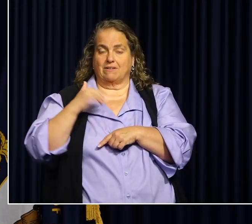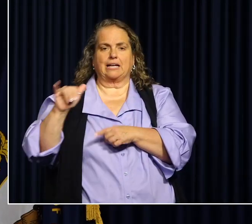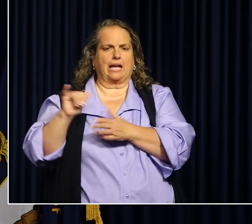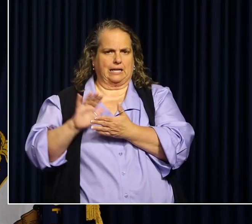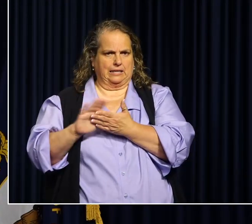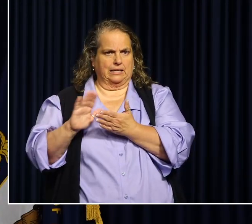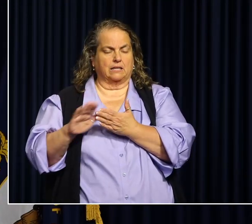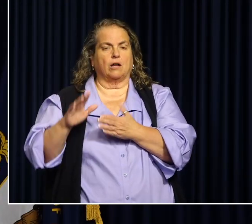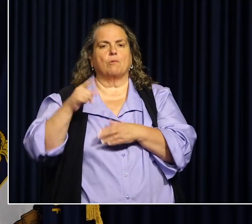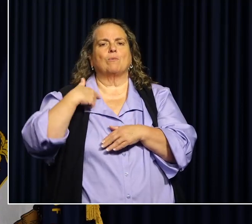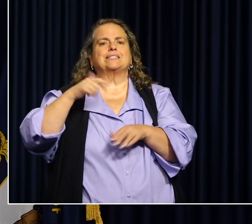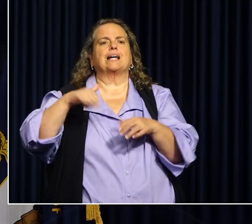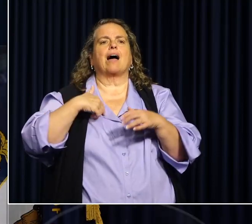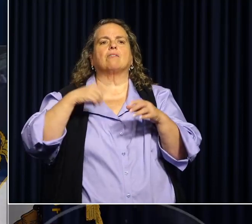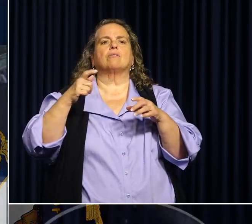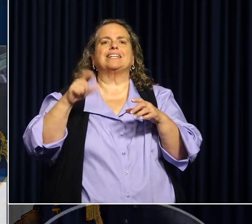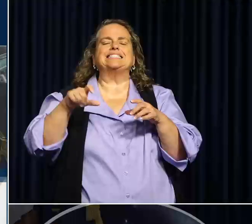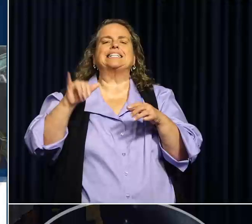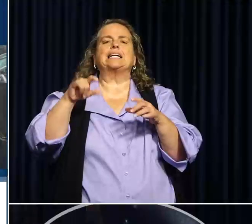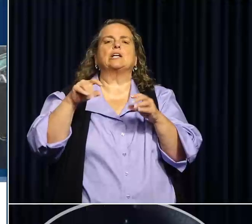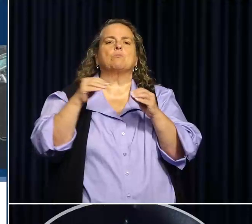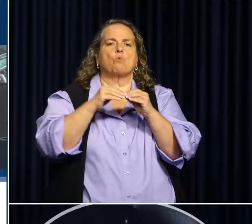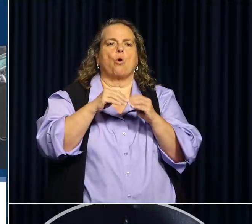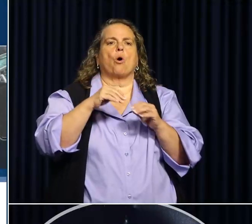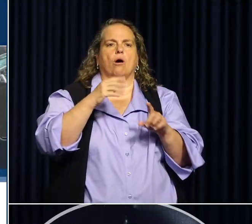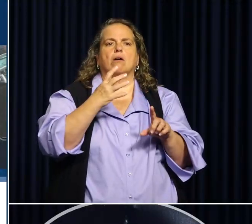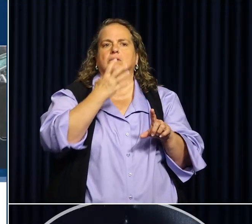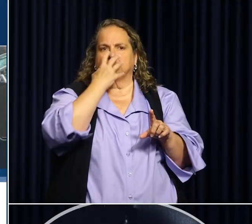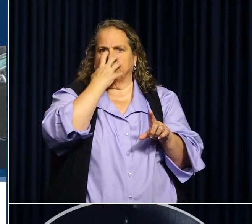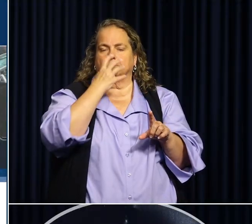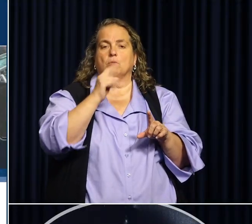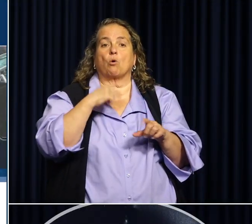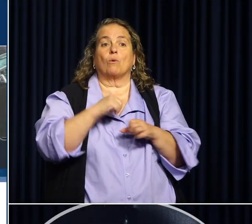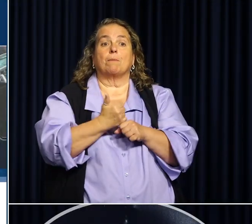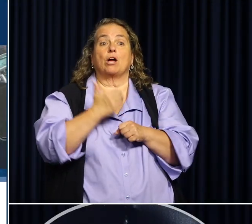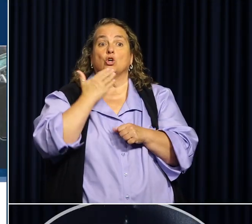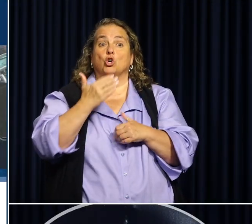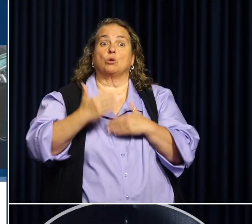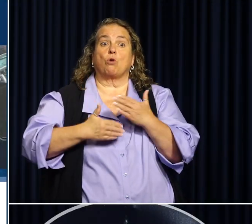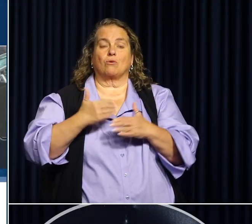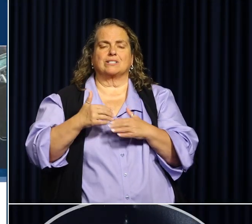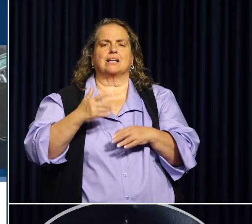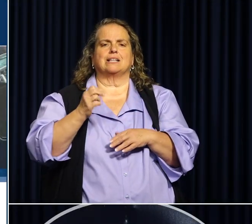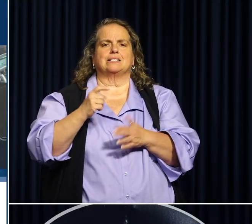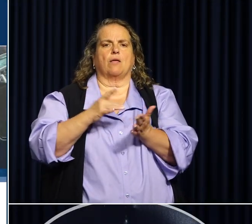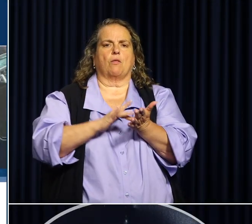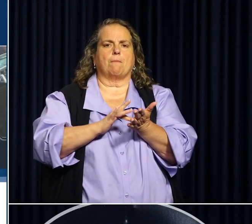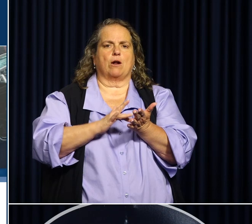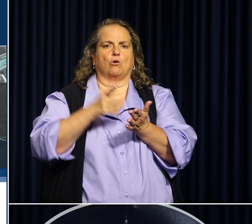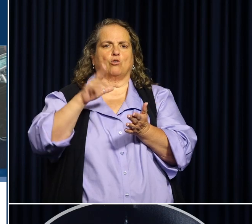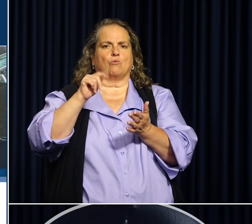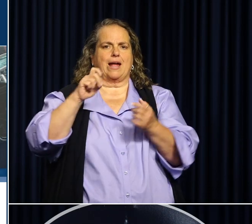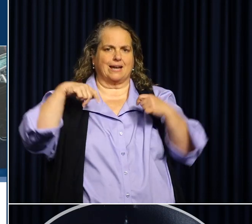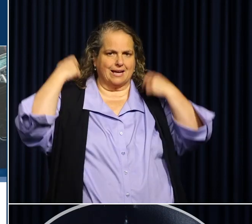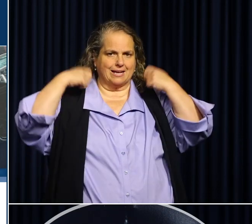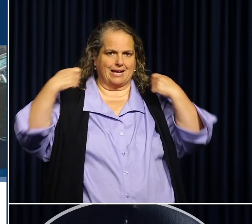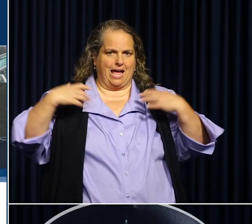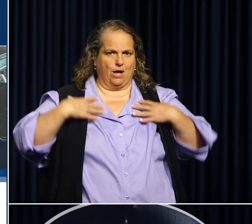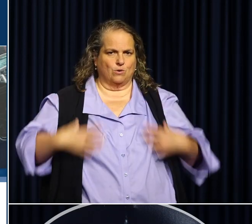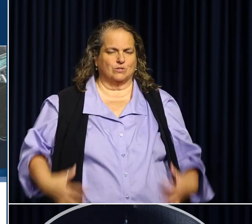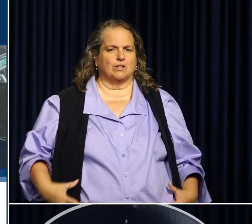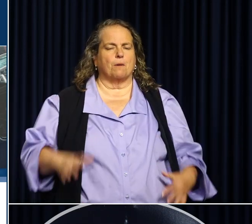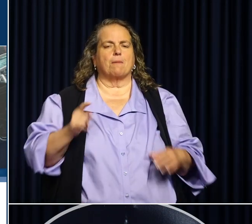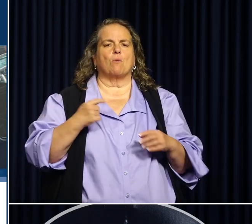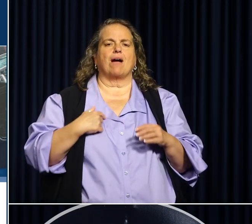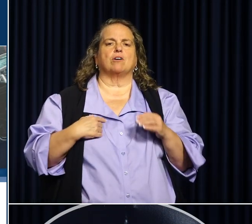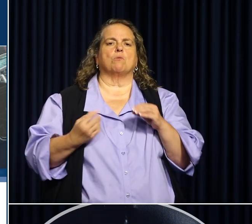are out there. Other things, though I think we're making progress, are the medical grade gowns, but we are having much